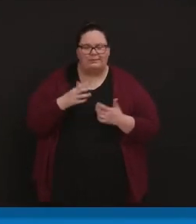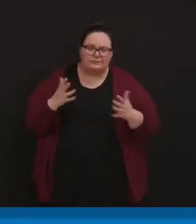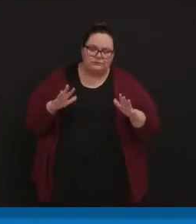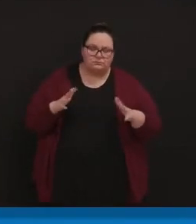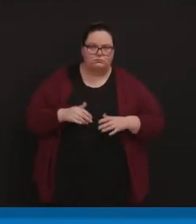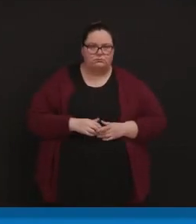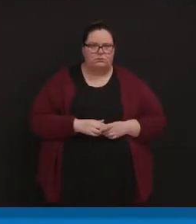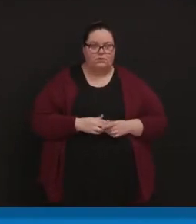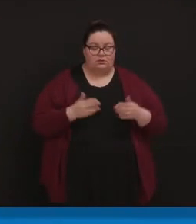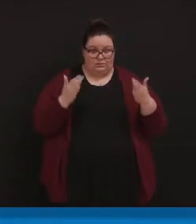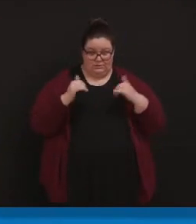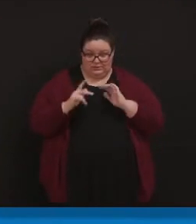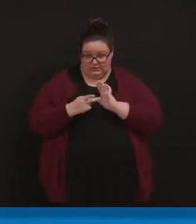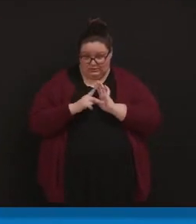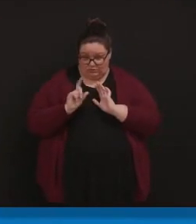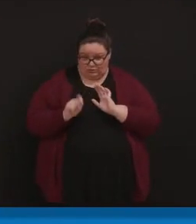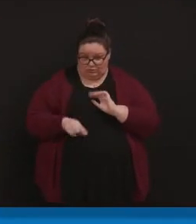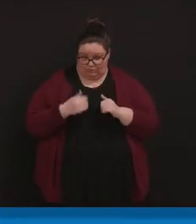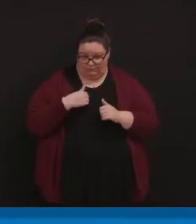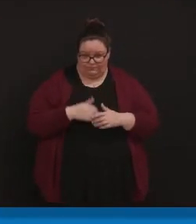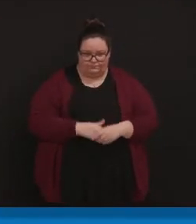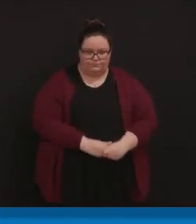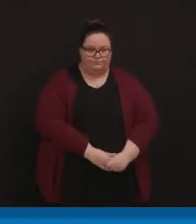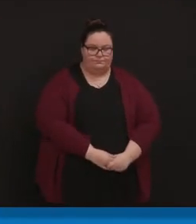Ms. Cunningham, do you have a follow-up?